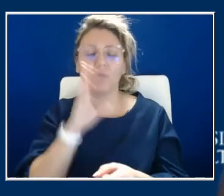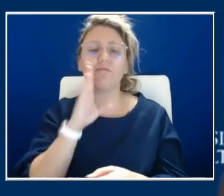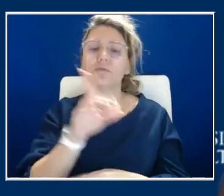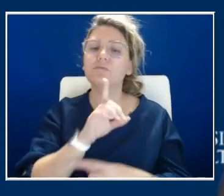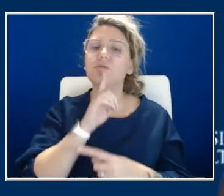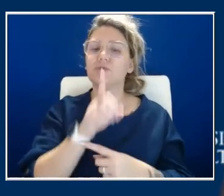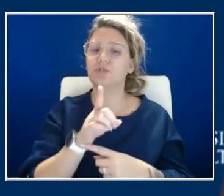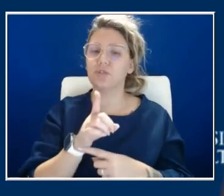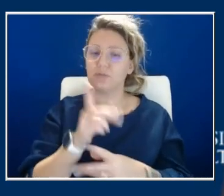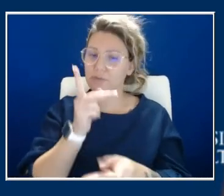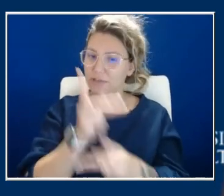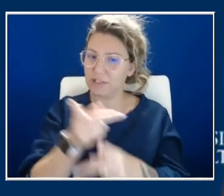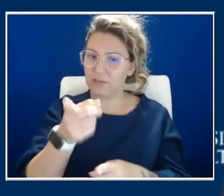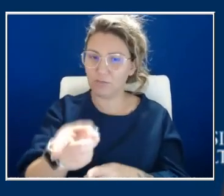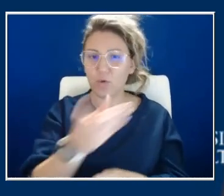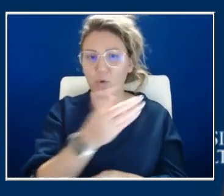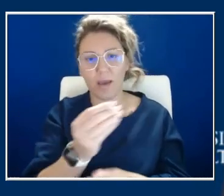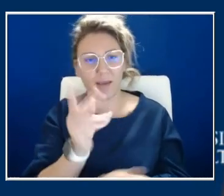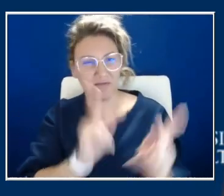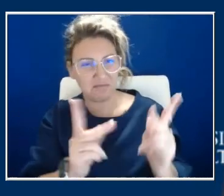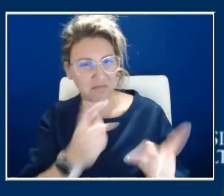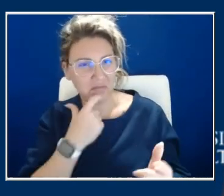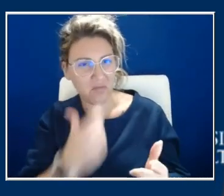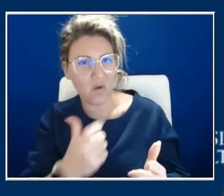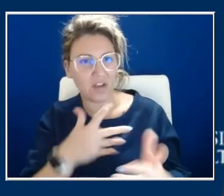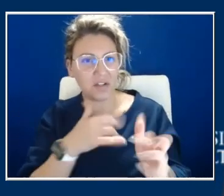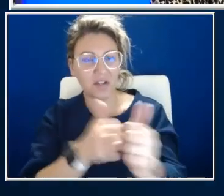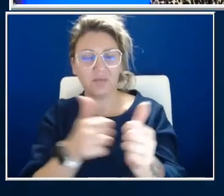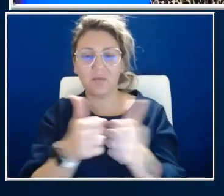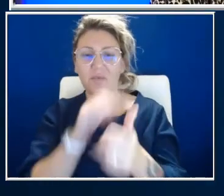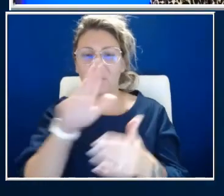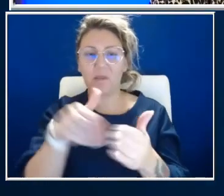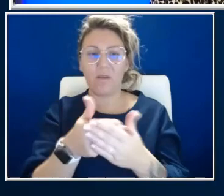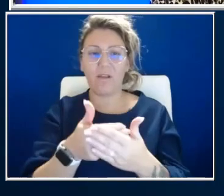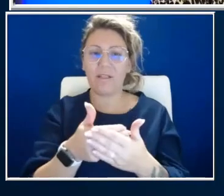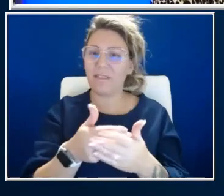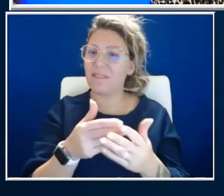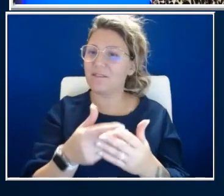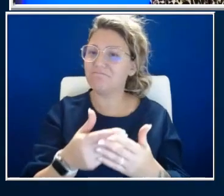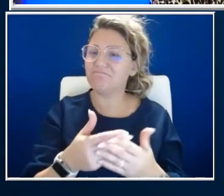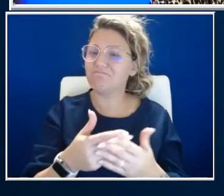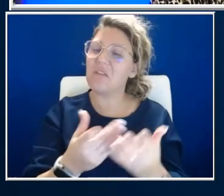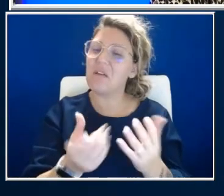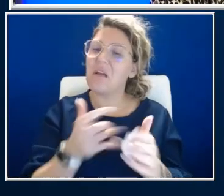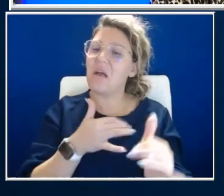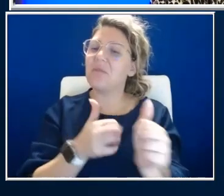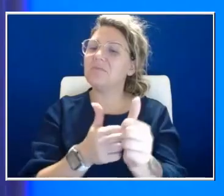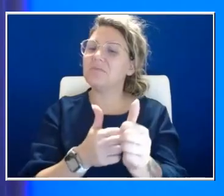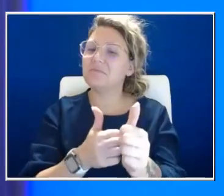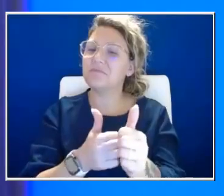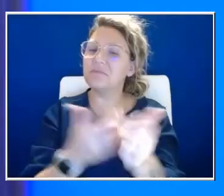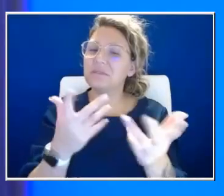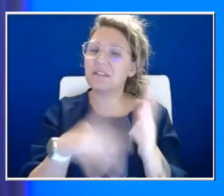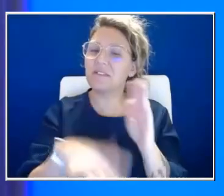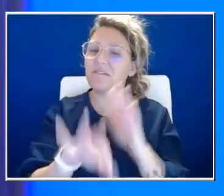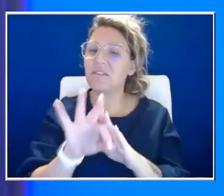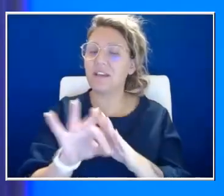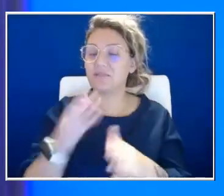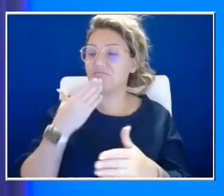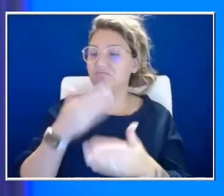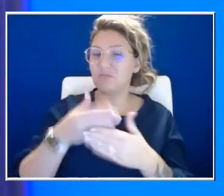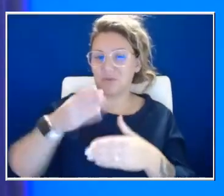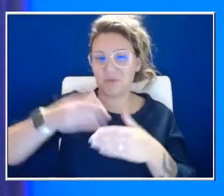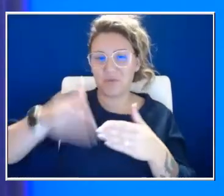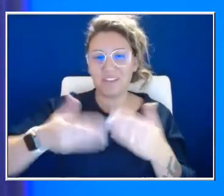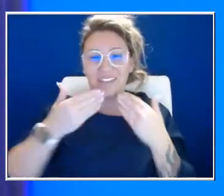to keep you, the viewers, updated on all the latest findings. Great. Dr. Hawkinson, thank you so much. Have a great weekend. And thank you for being with us